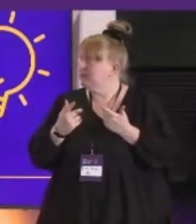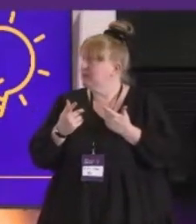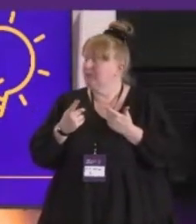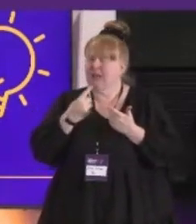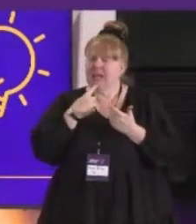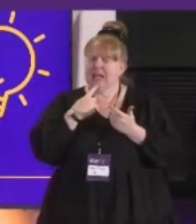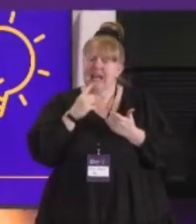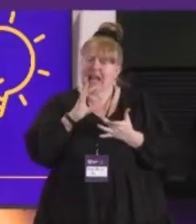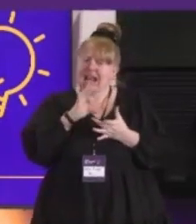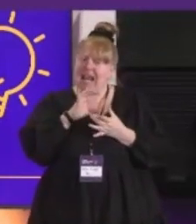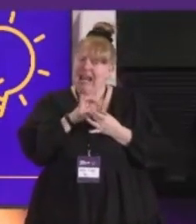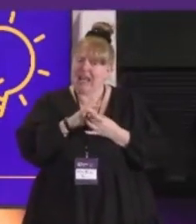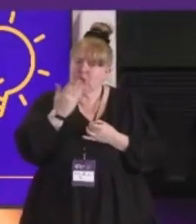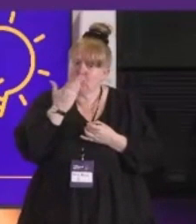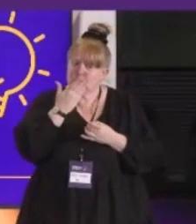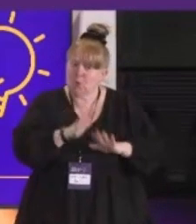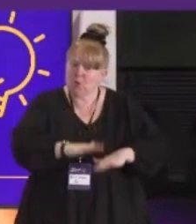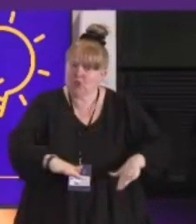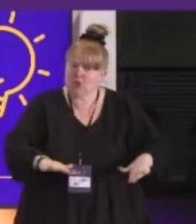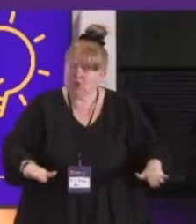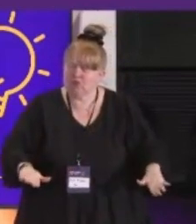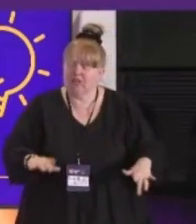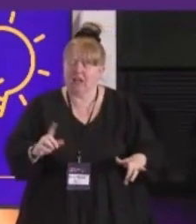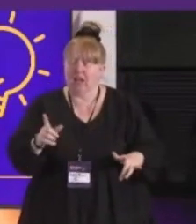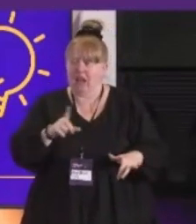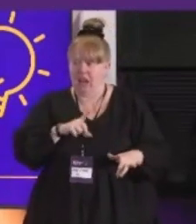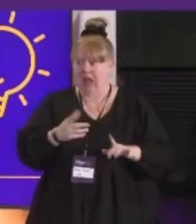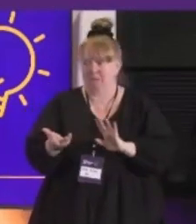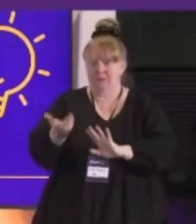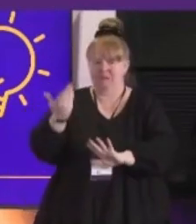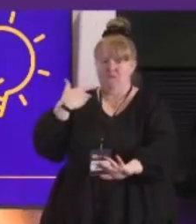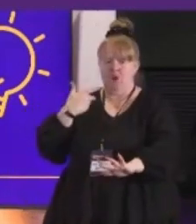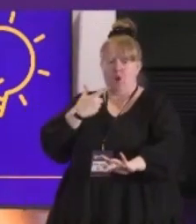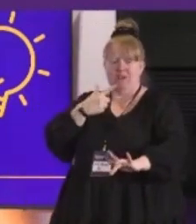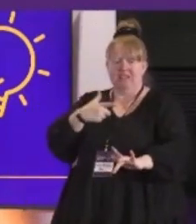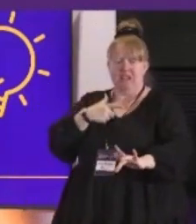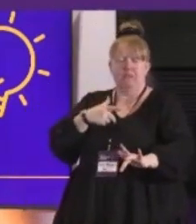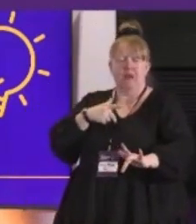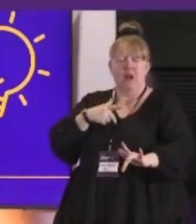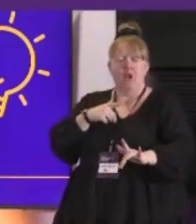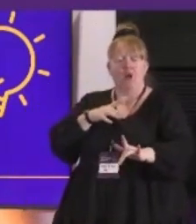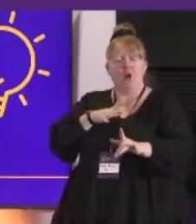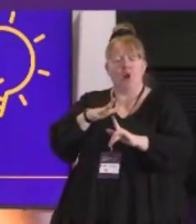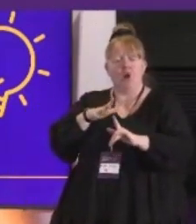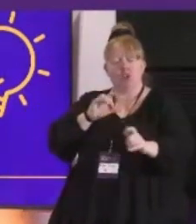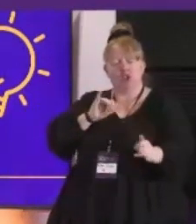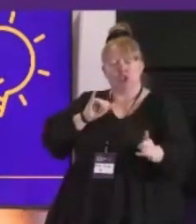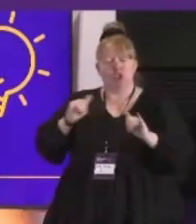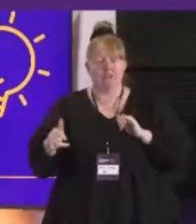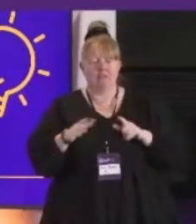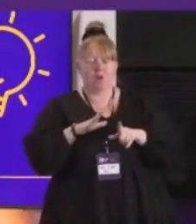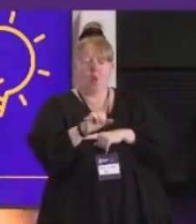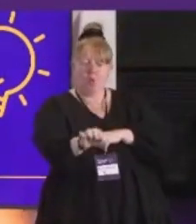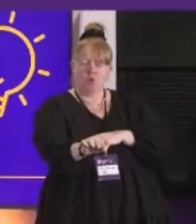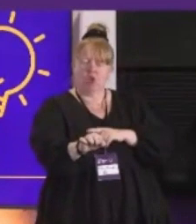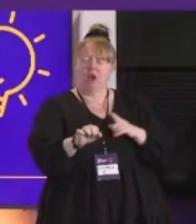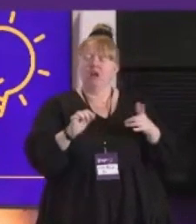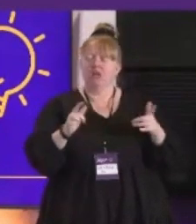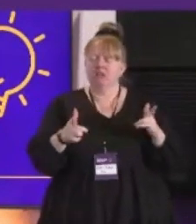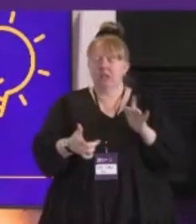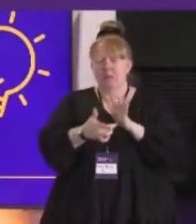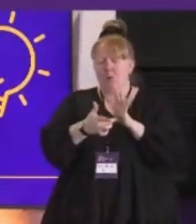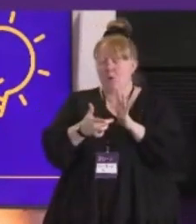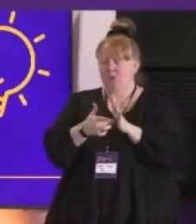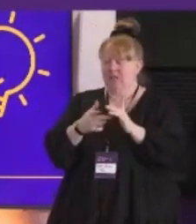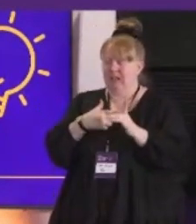school children, not least because we talked about the need for that cultural shift as well as the technical knowledge. How do I put alt text on Instagram